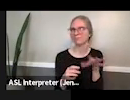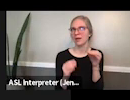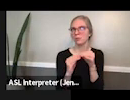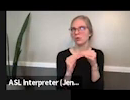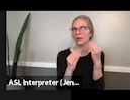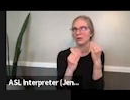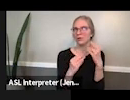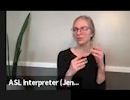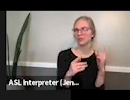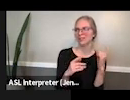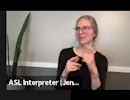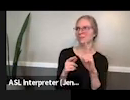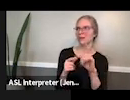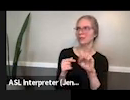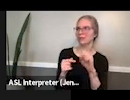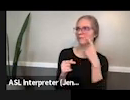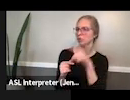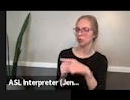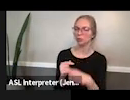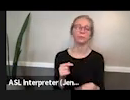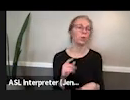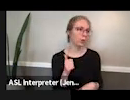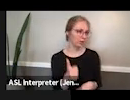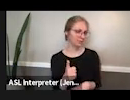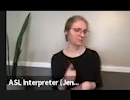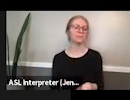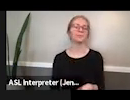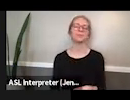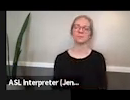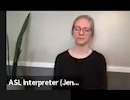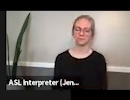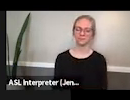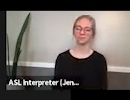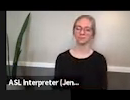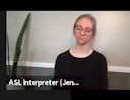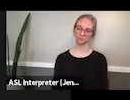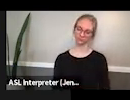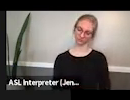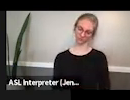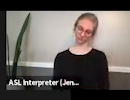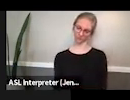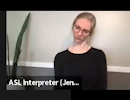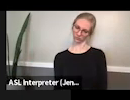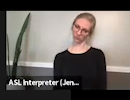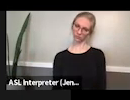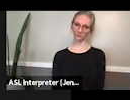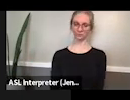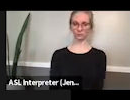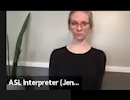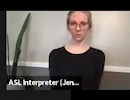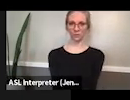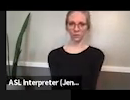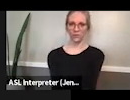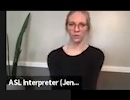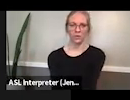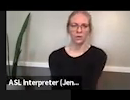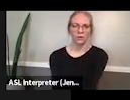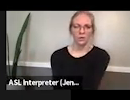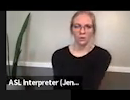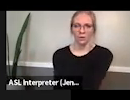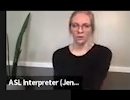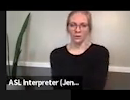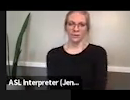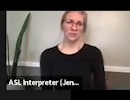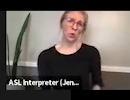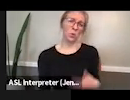you. Like I Awesome. think that just because I would say the notion about that mama is afraid that